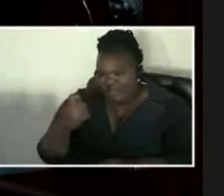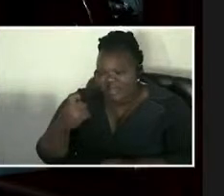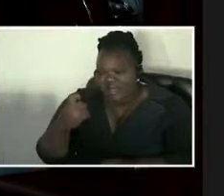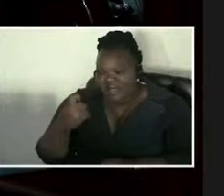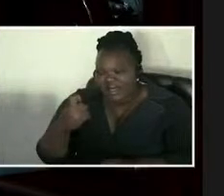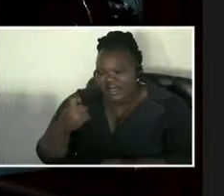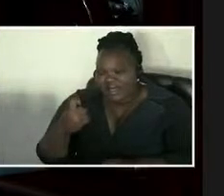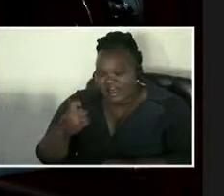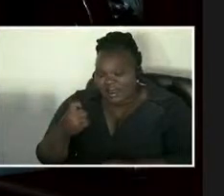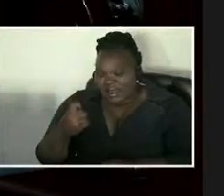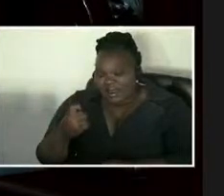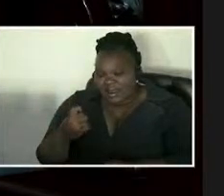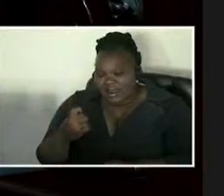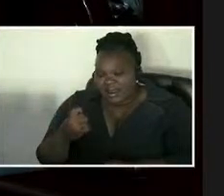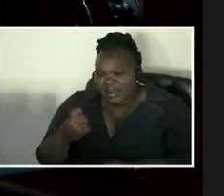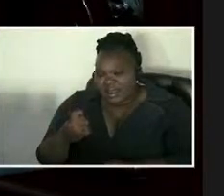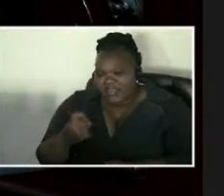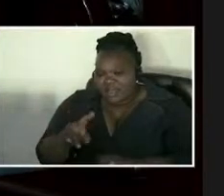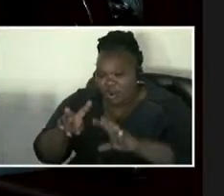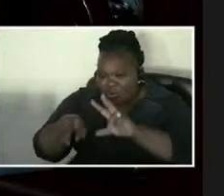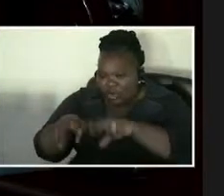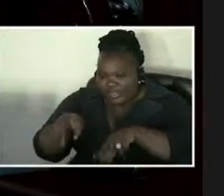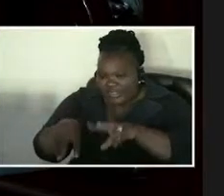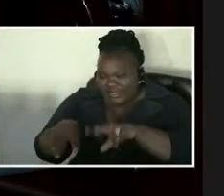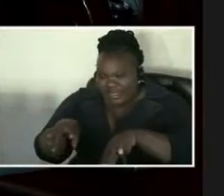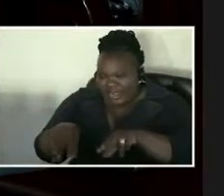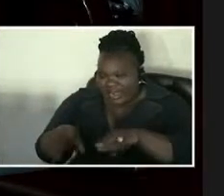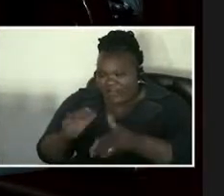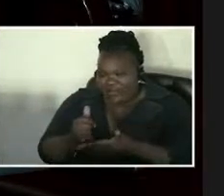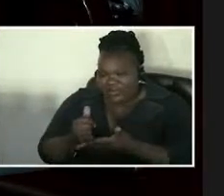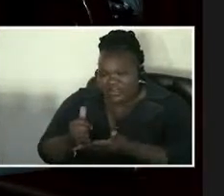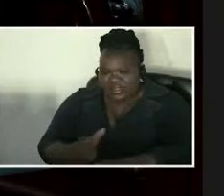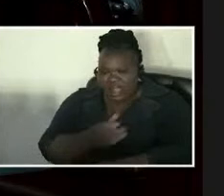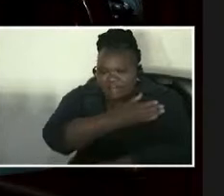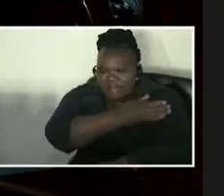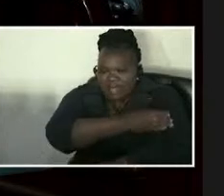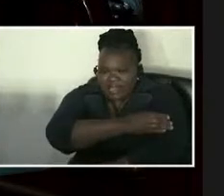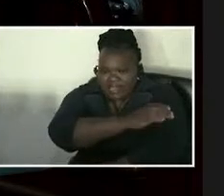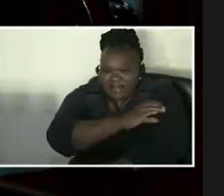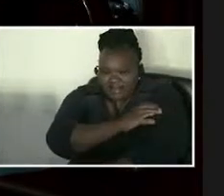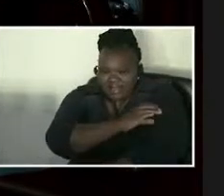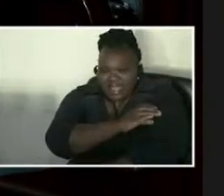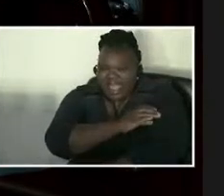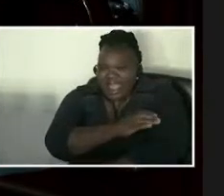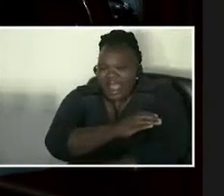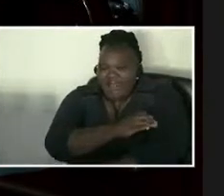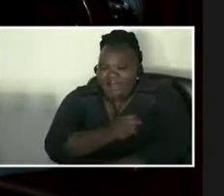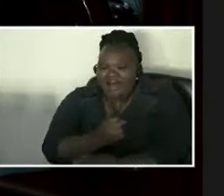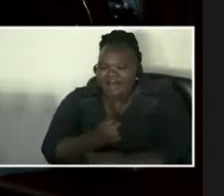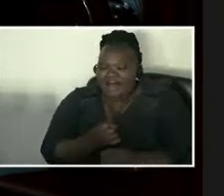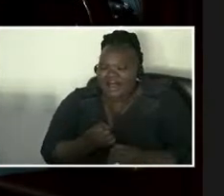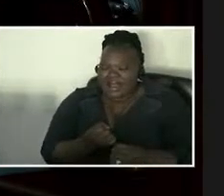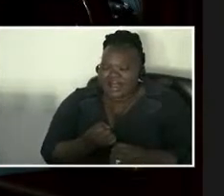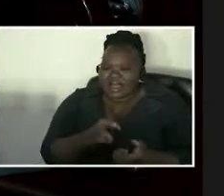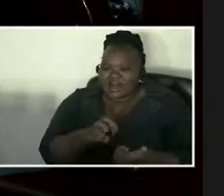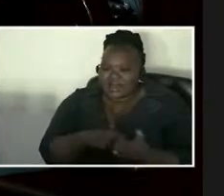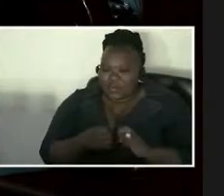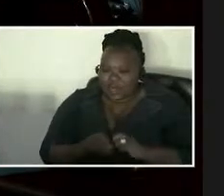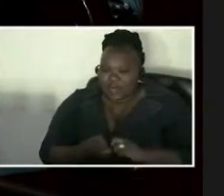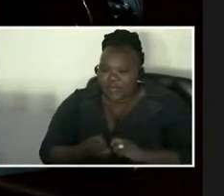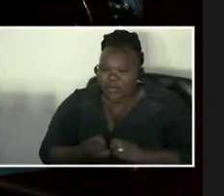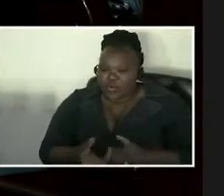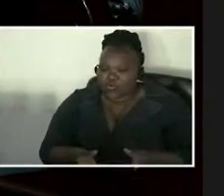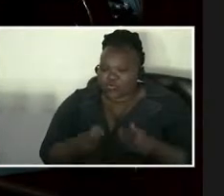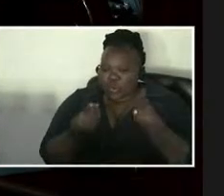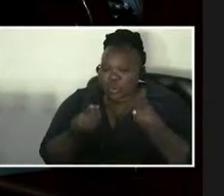strengthen monitoring the strategy of assisting clinics in particular that are struggling in medicine supply as some